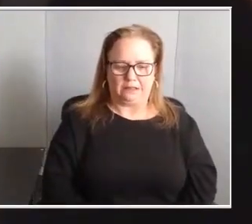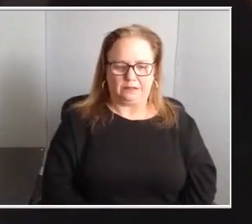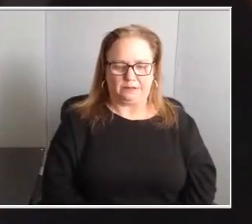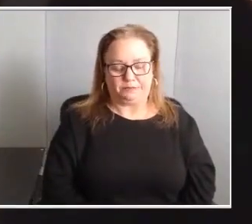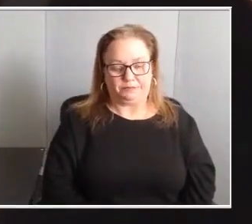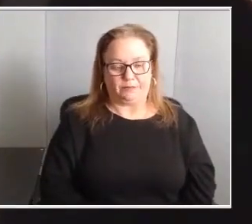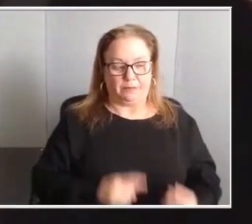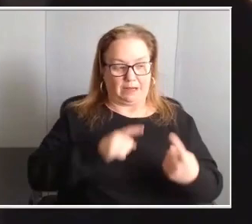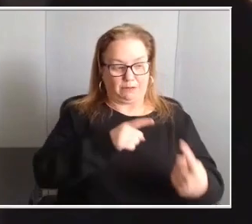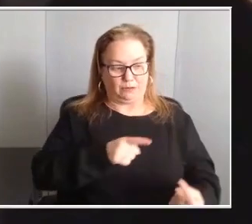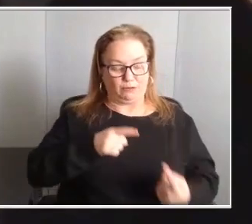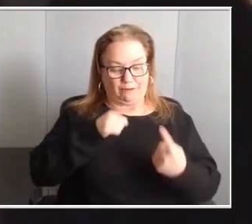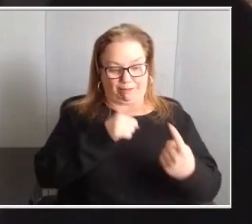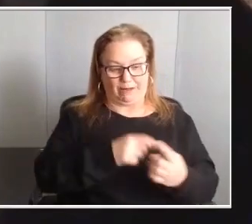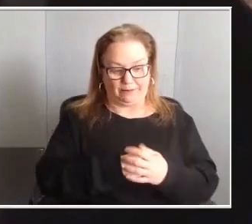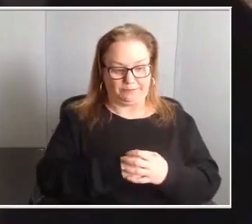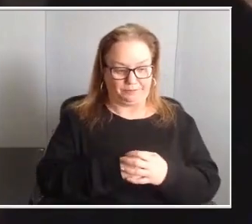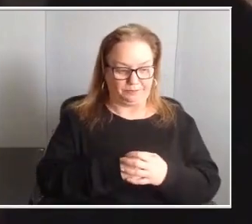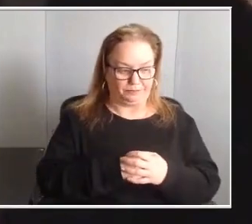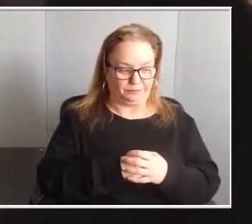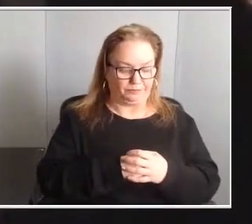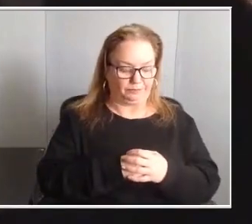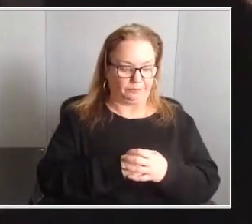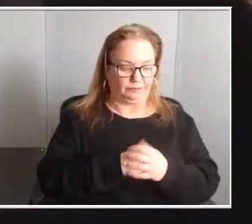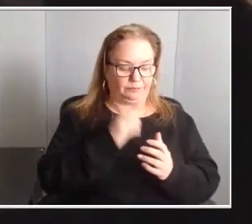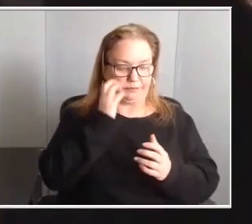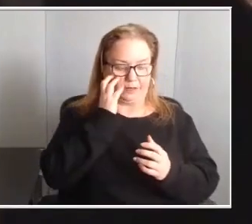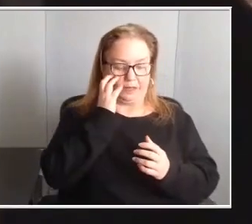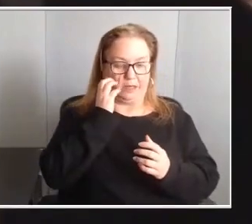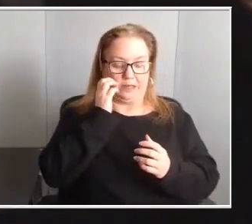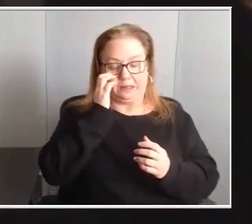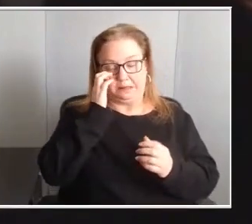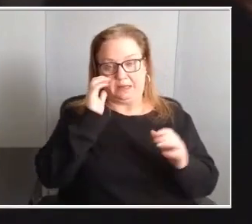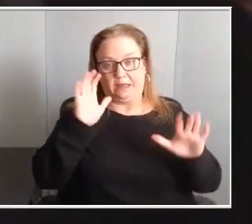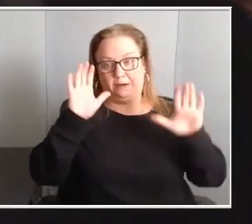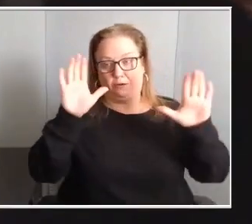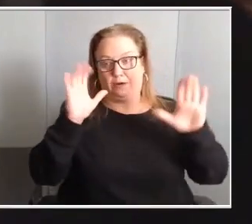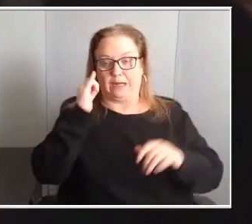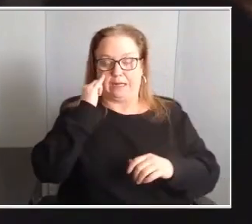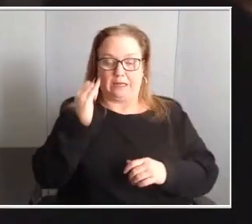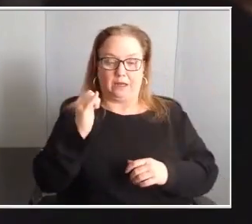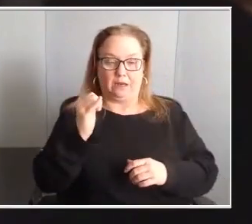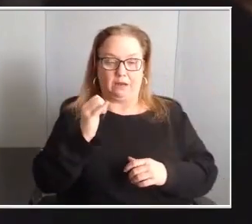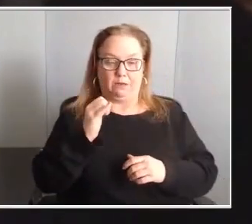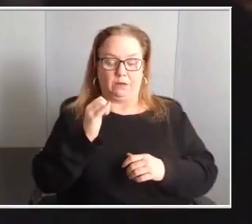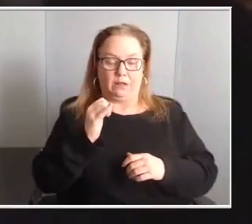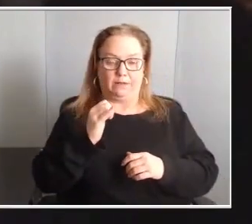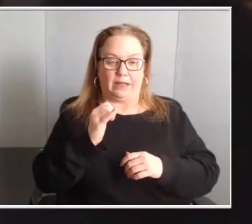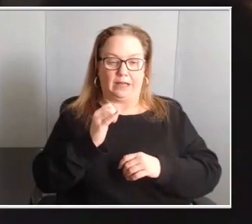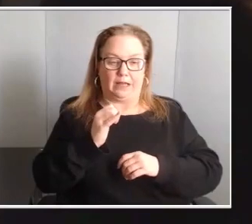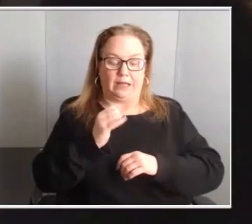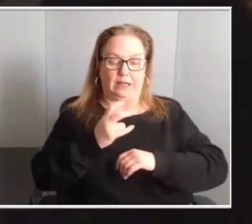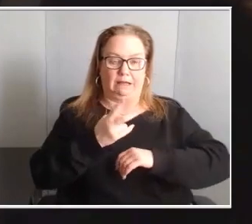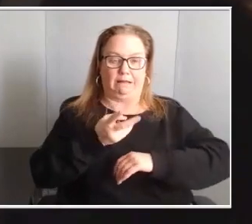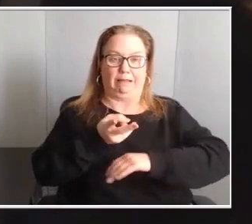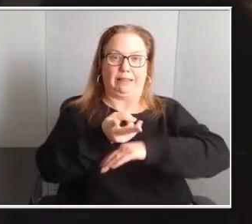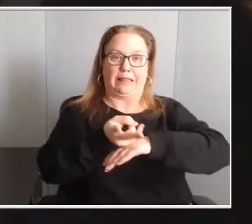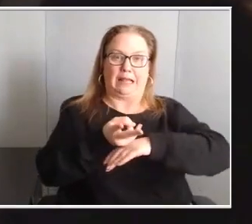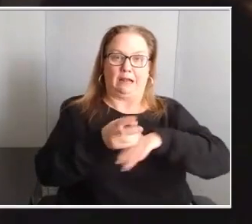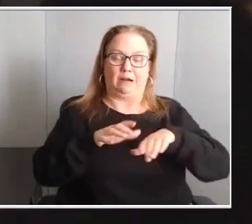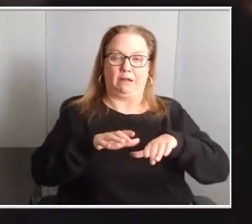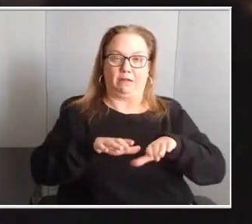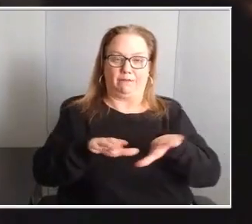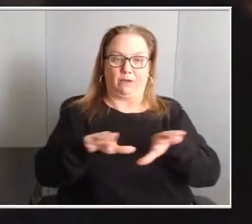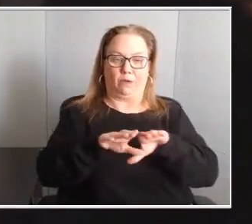was struggling. Then I had the great idea of, well, if I lay on the floor, I can push myself up